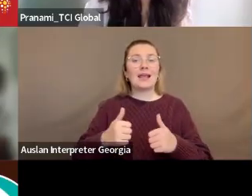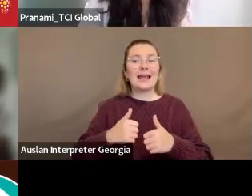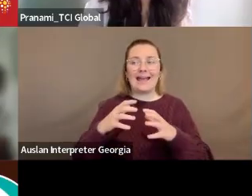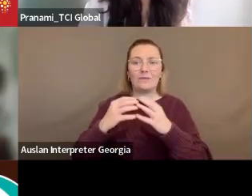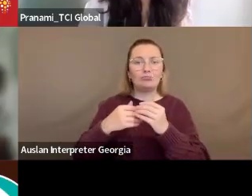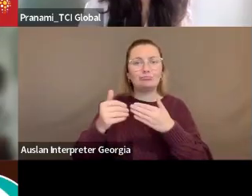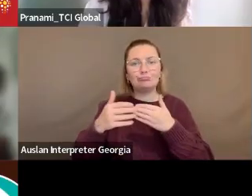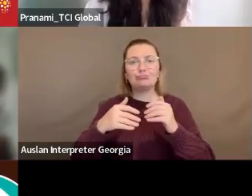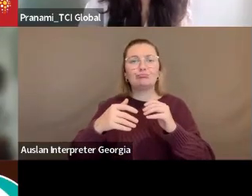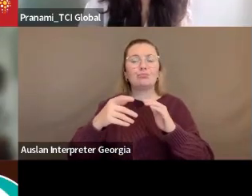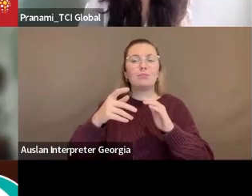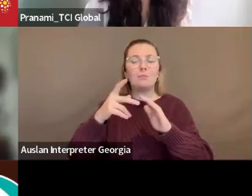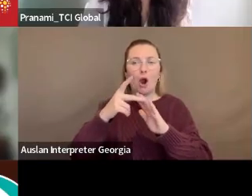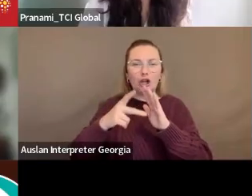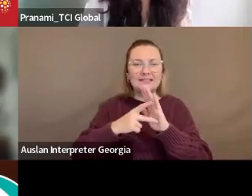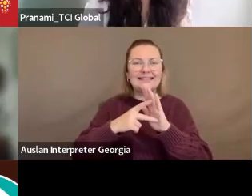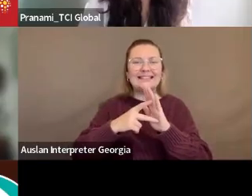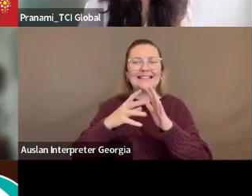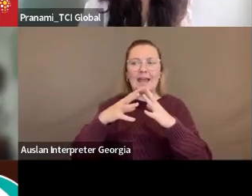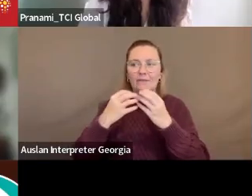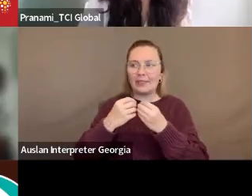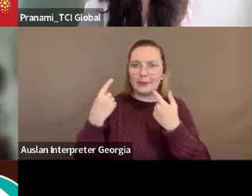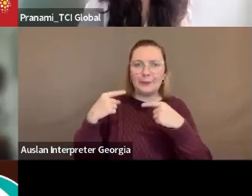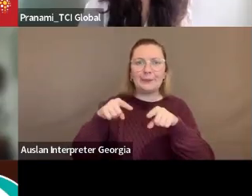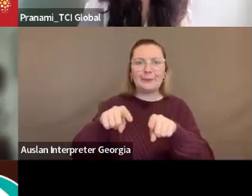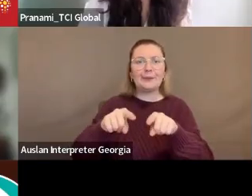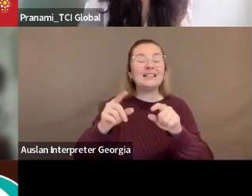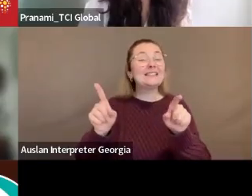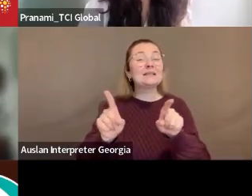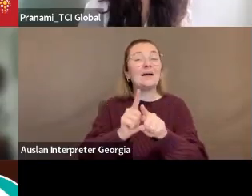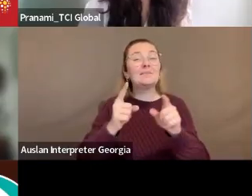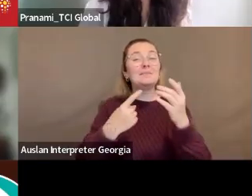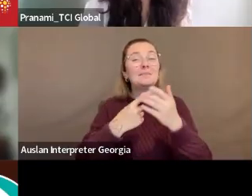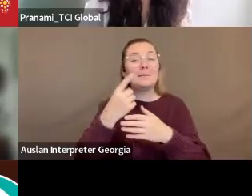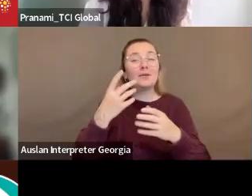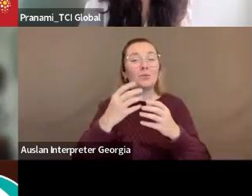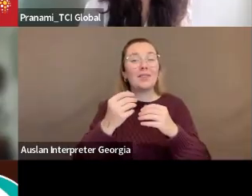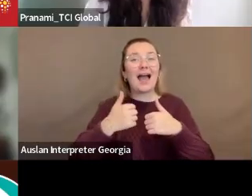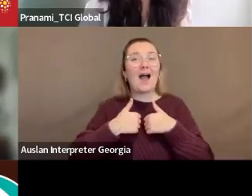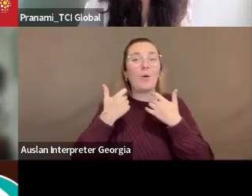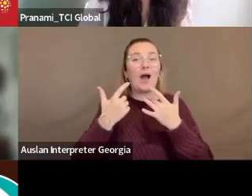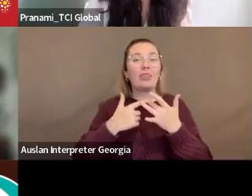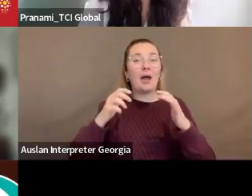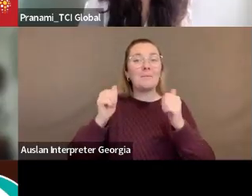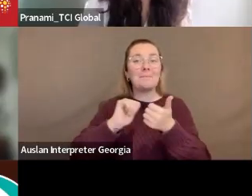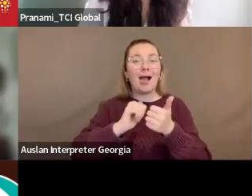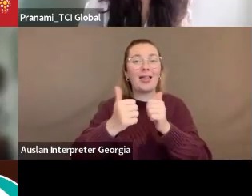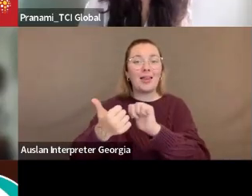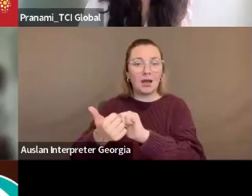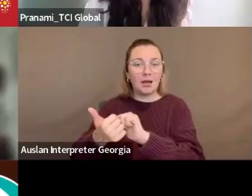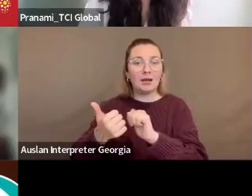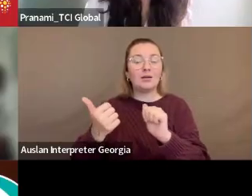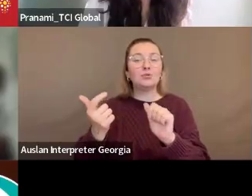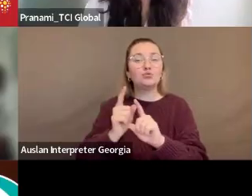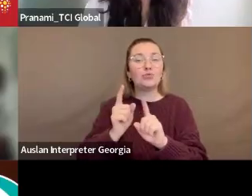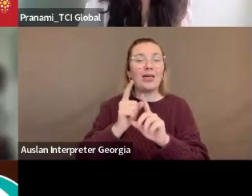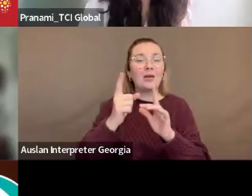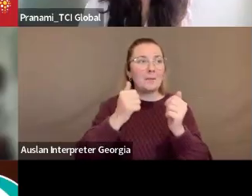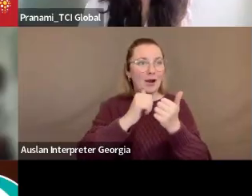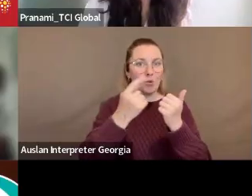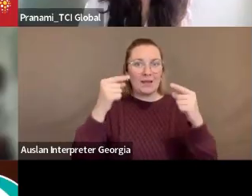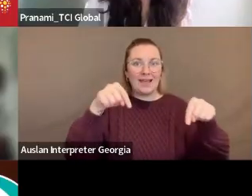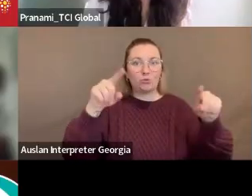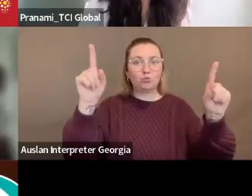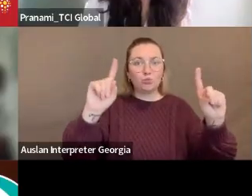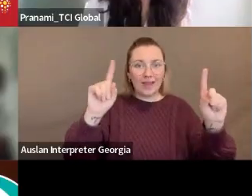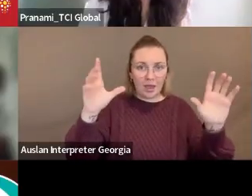policies were aligned, and so same thing when our partners are, even the partners that are here right